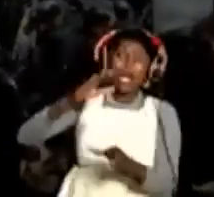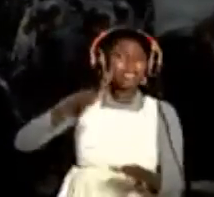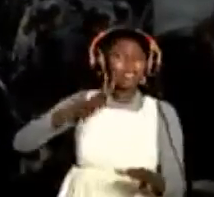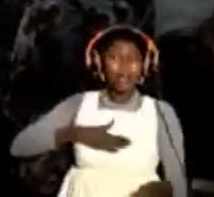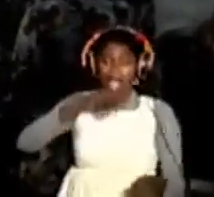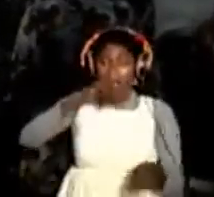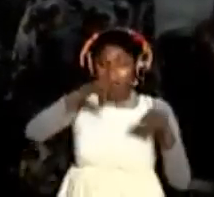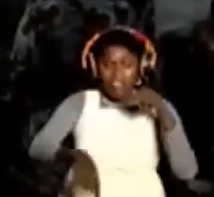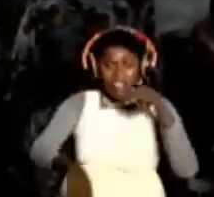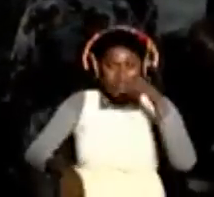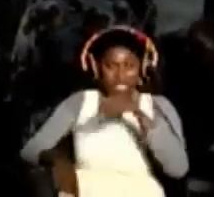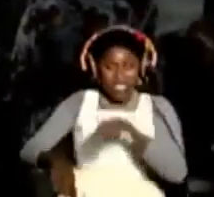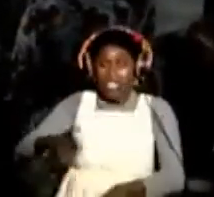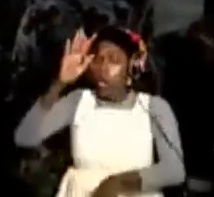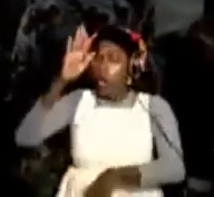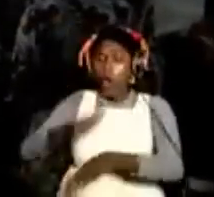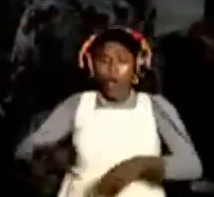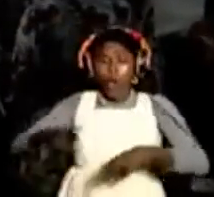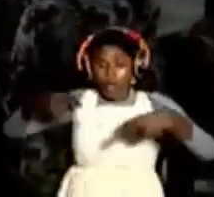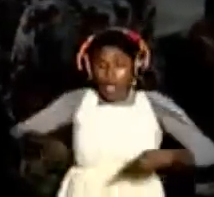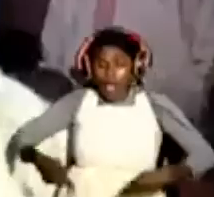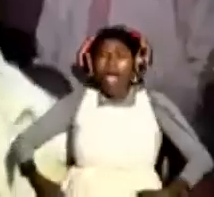It doesn't pay me.